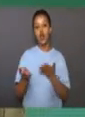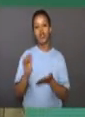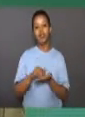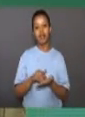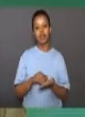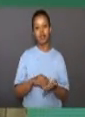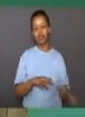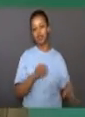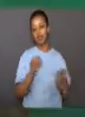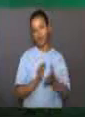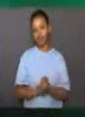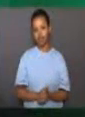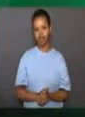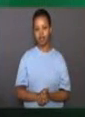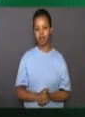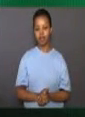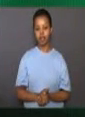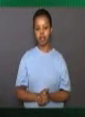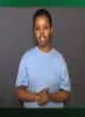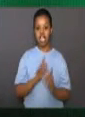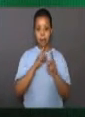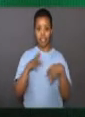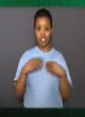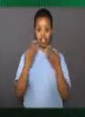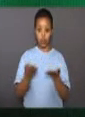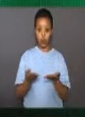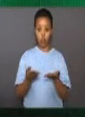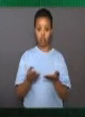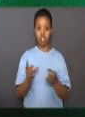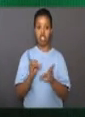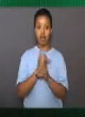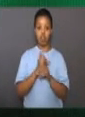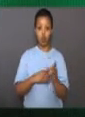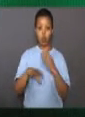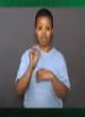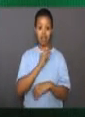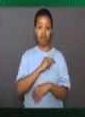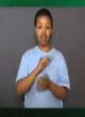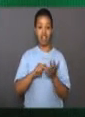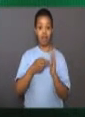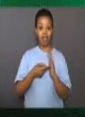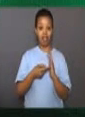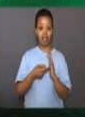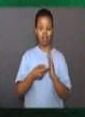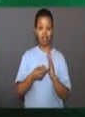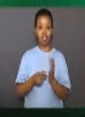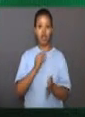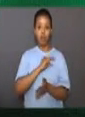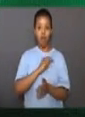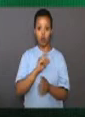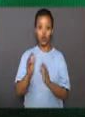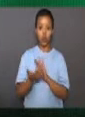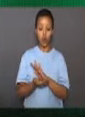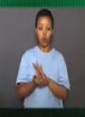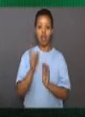Welcome back, students. If you said that innate behaviors are behaviors that a